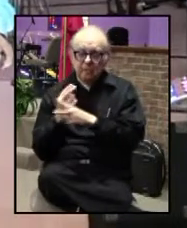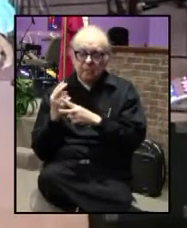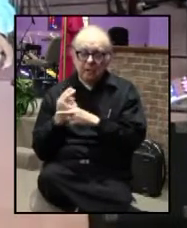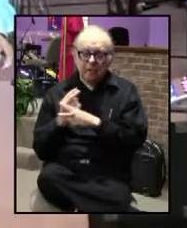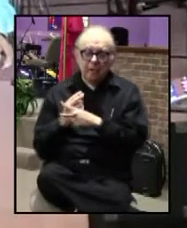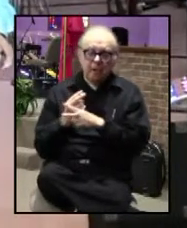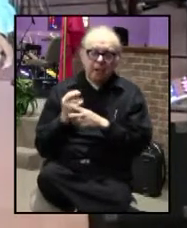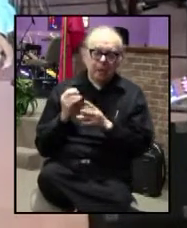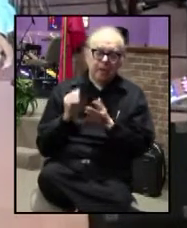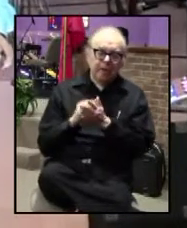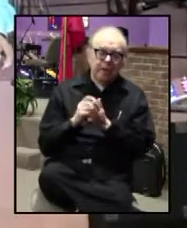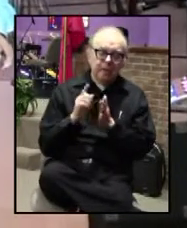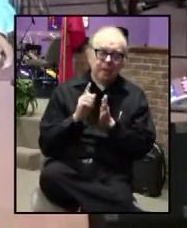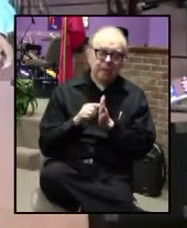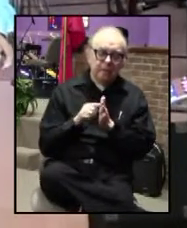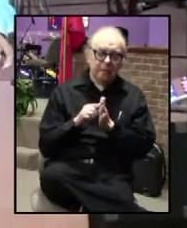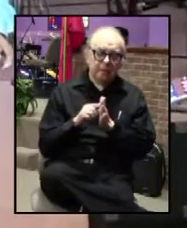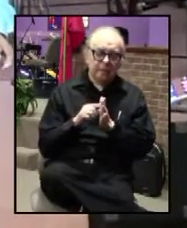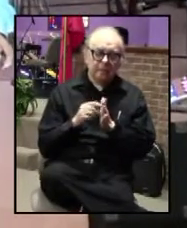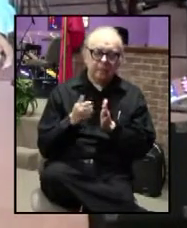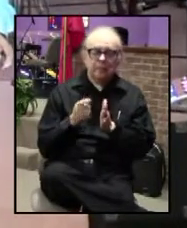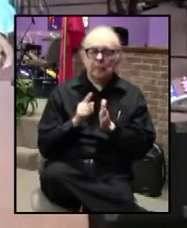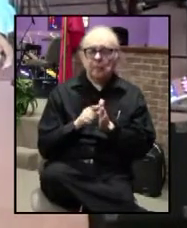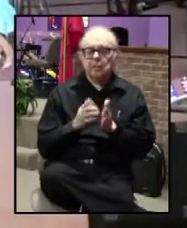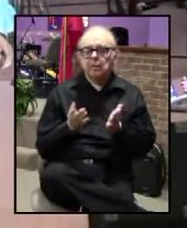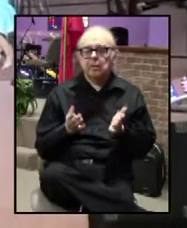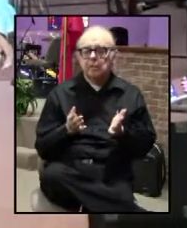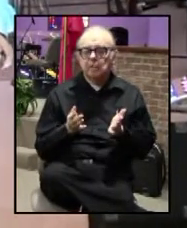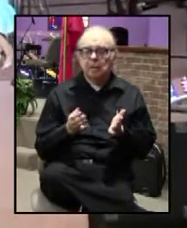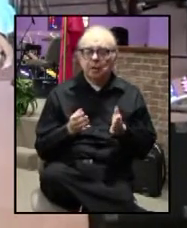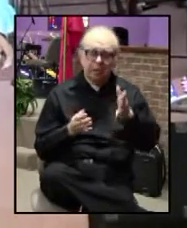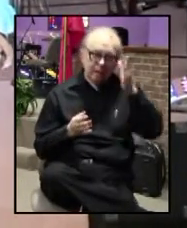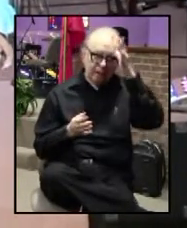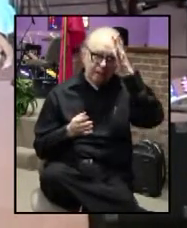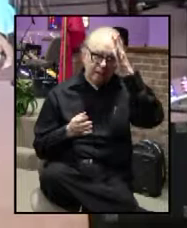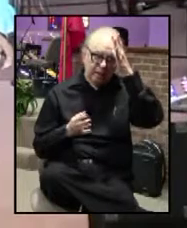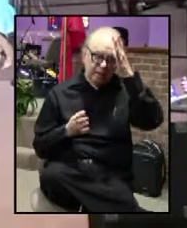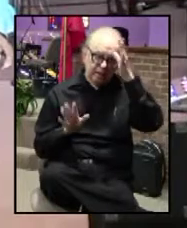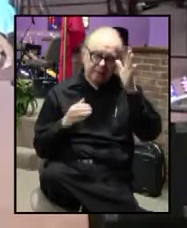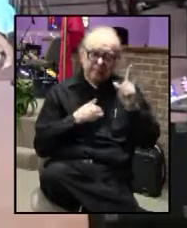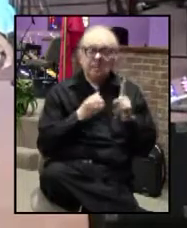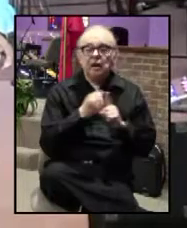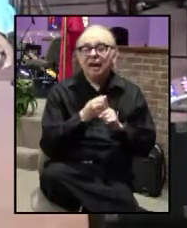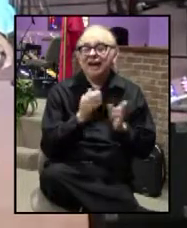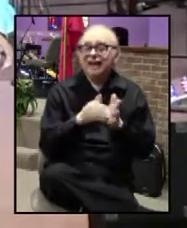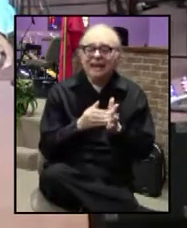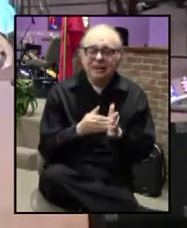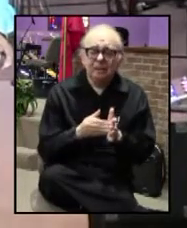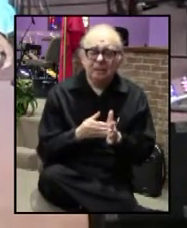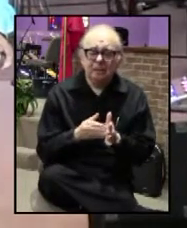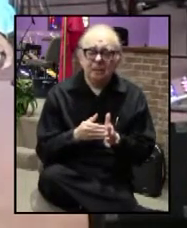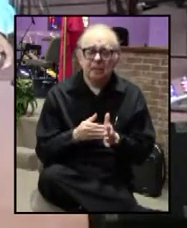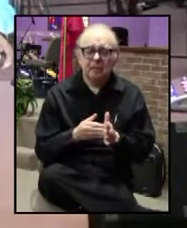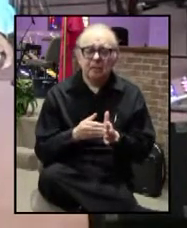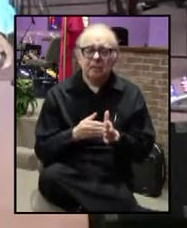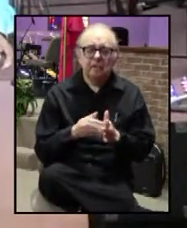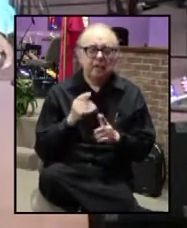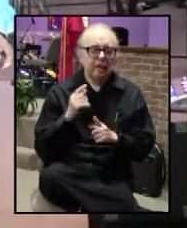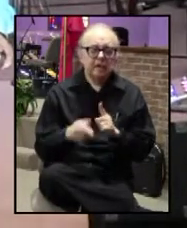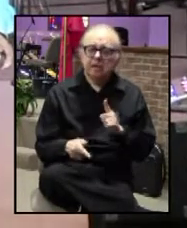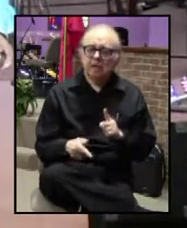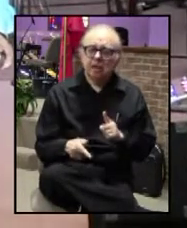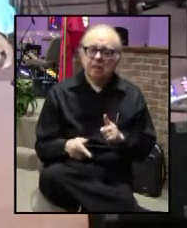In just that few moments, my father had another heart attack that he could not recover